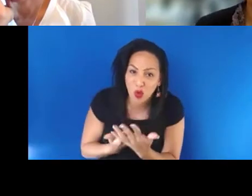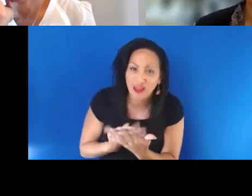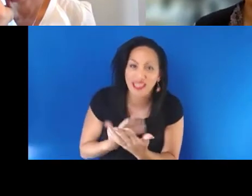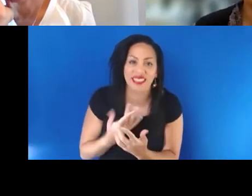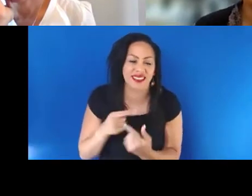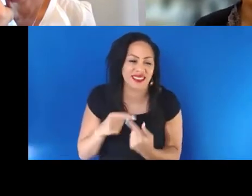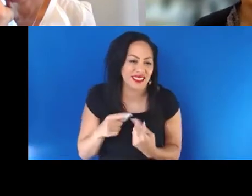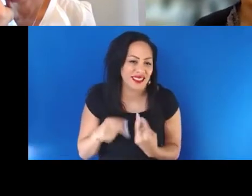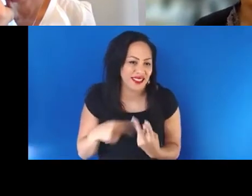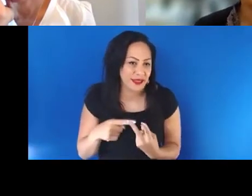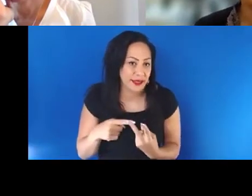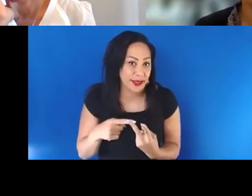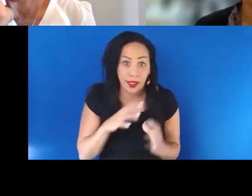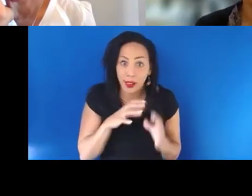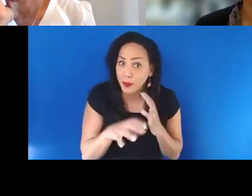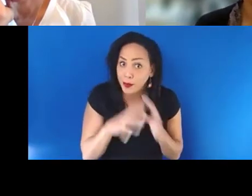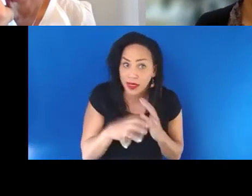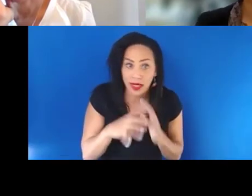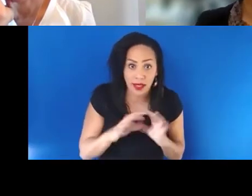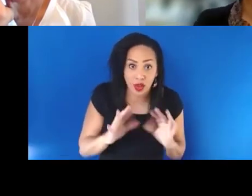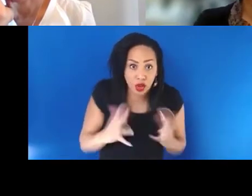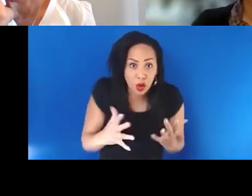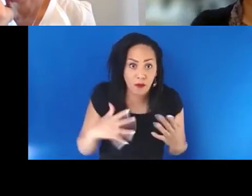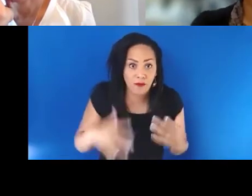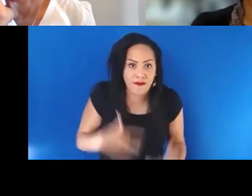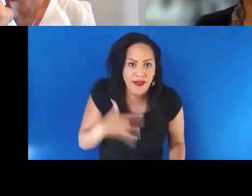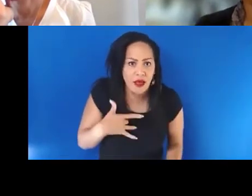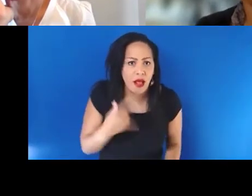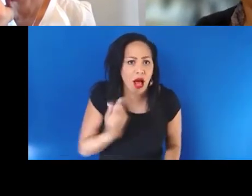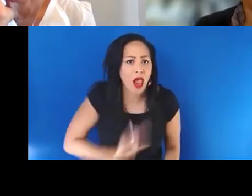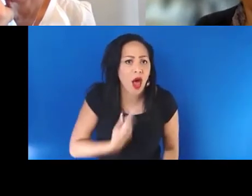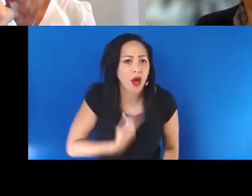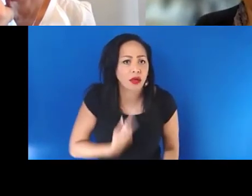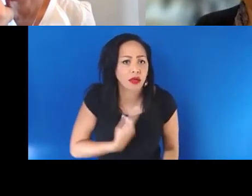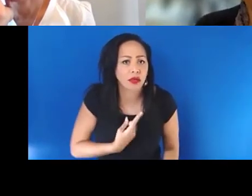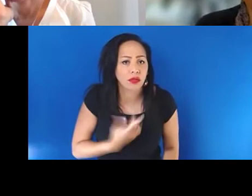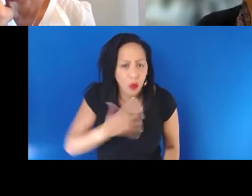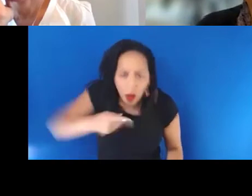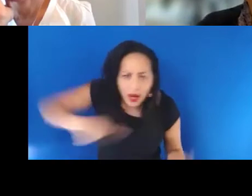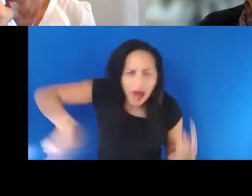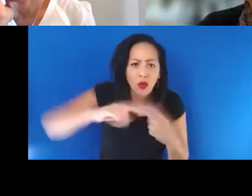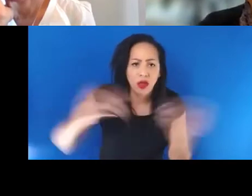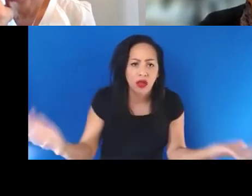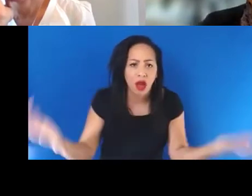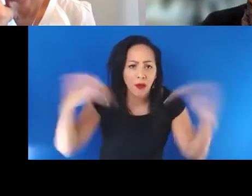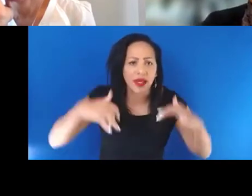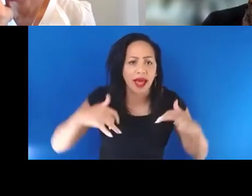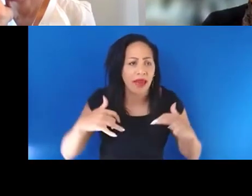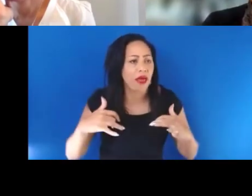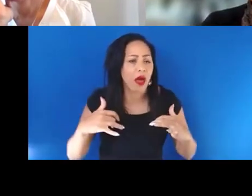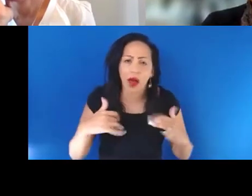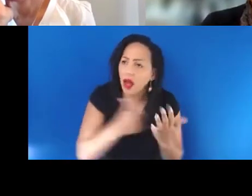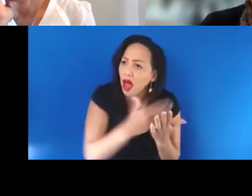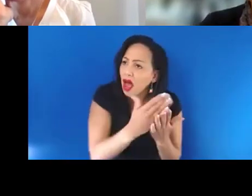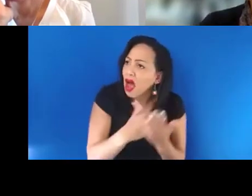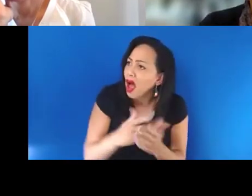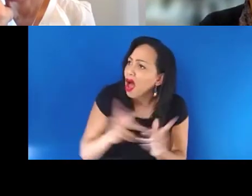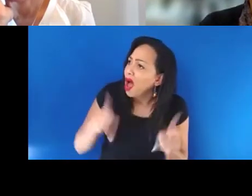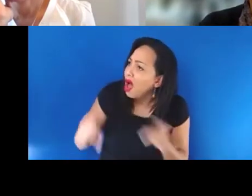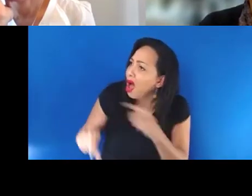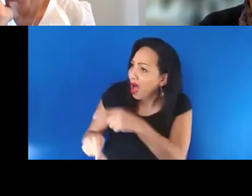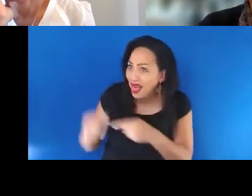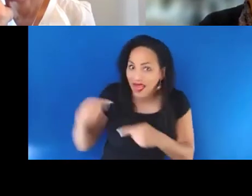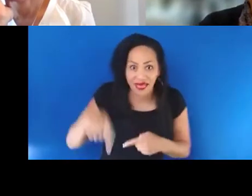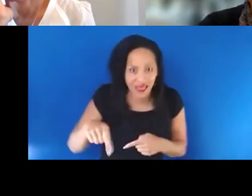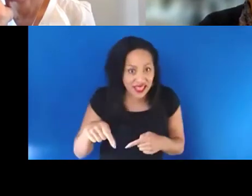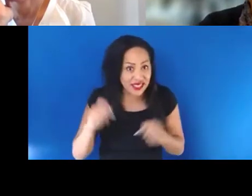know, communicators don't feel alone, because then you're more likely to feel like, you know, this liberation is for all of